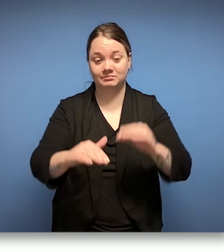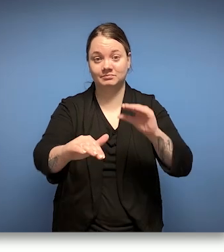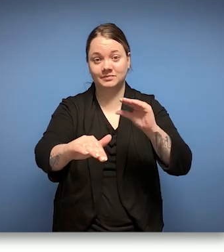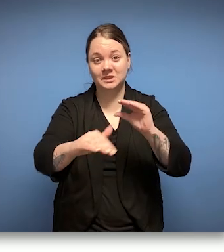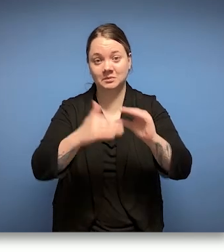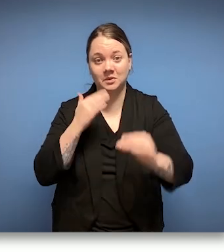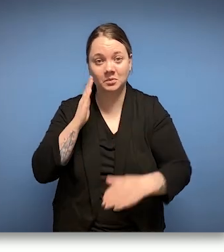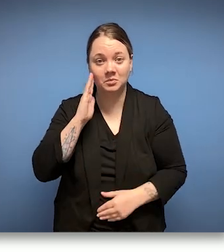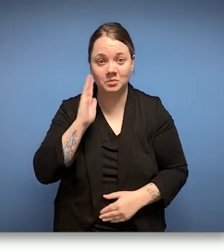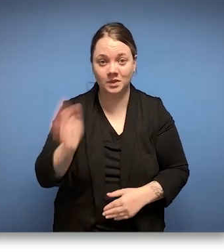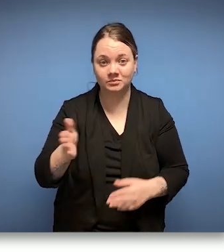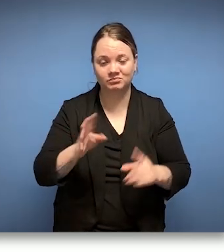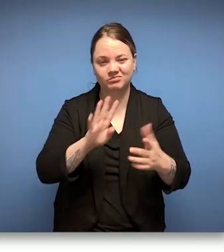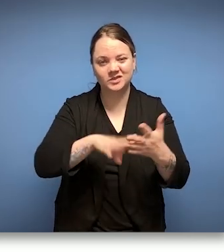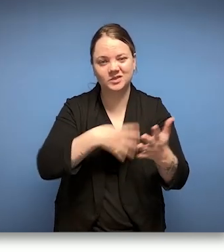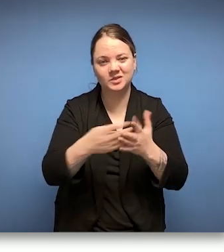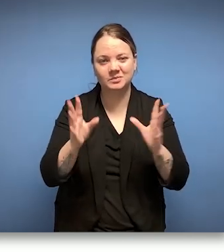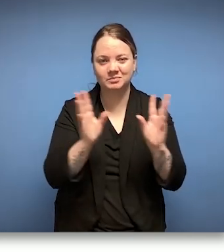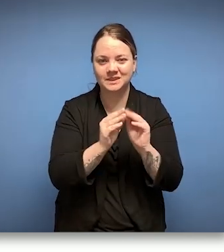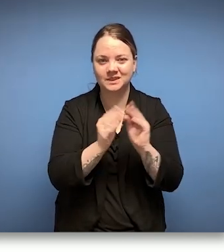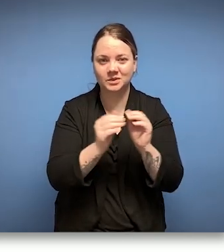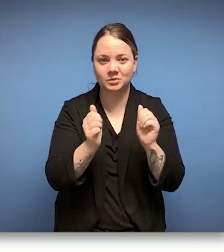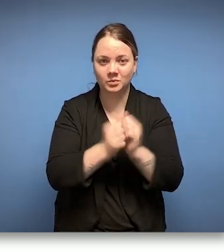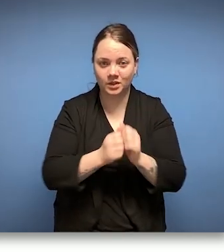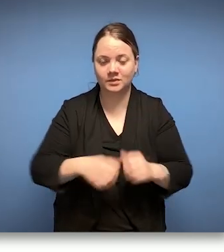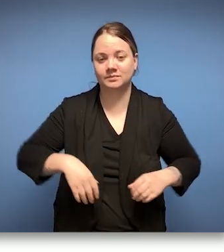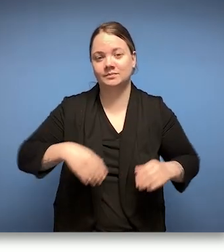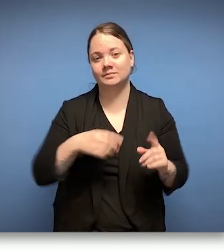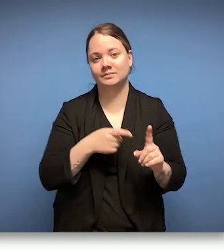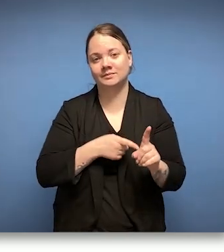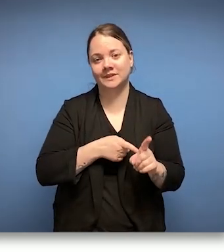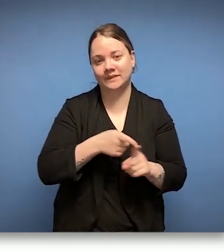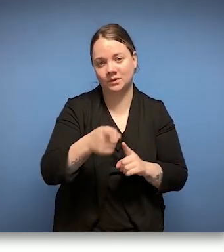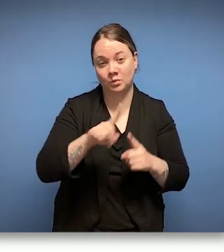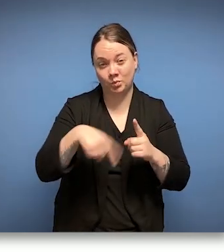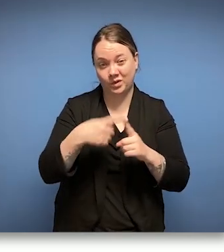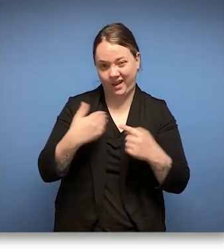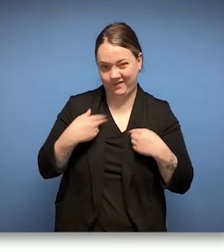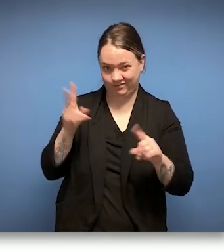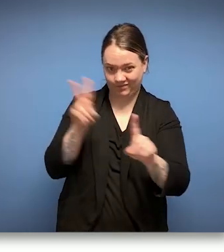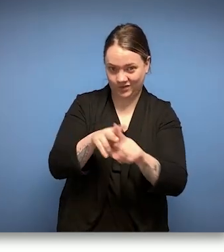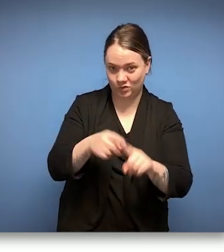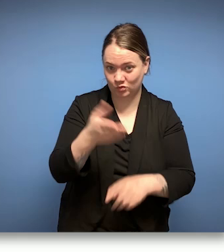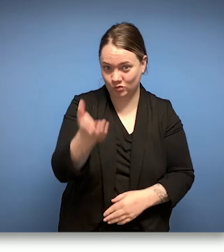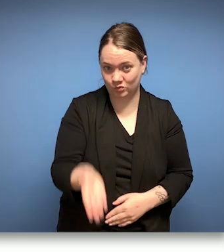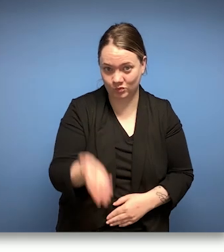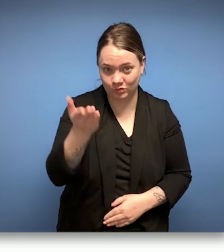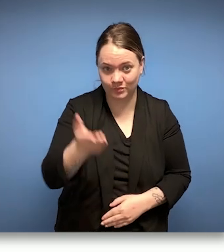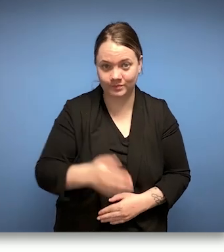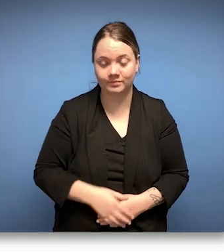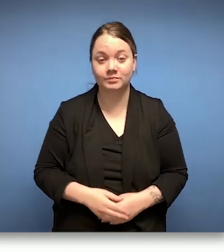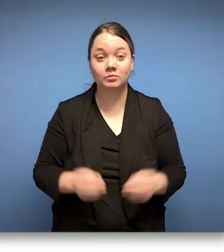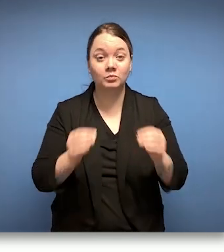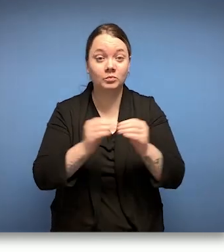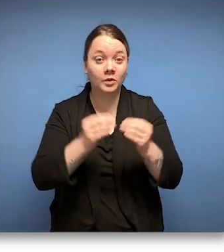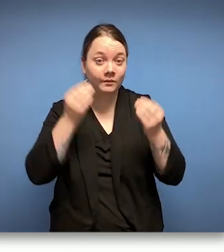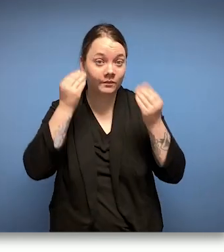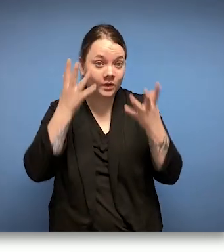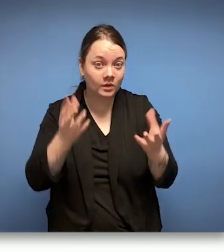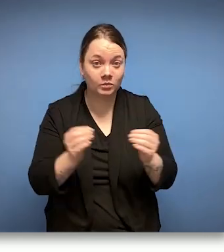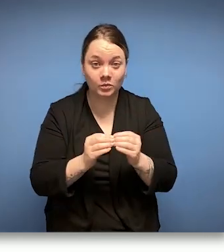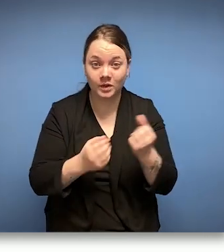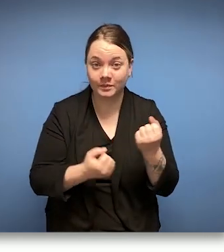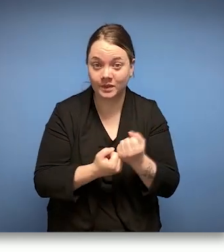You will receive an email to schedule a meeting once a student accessibility specialist has been assigned to you. For